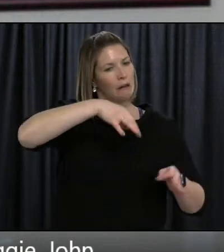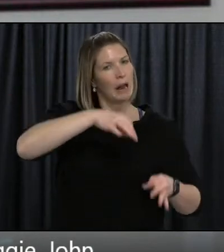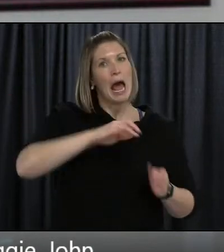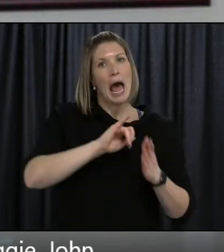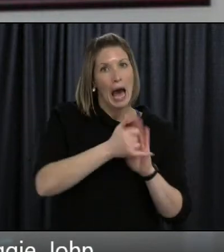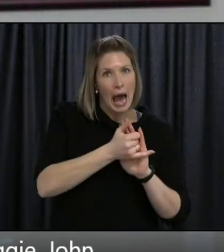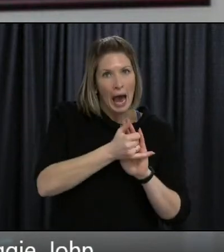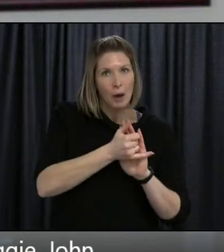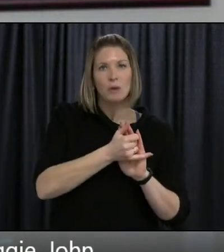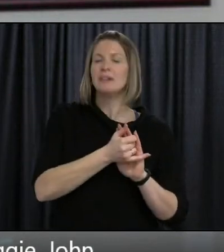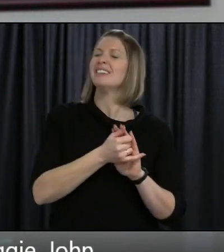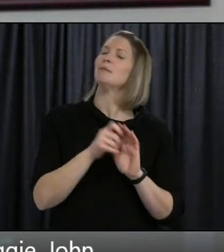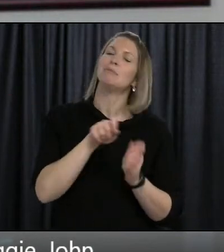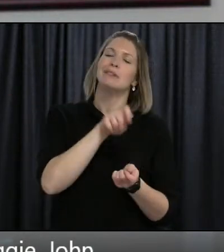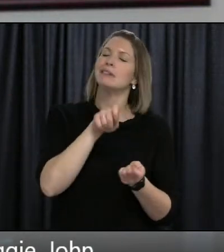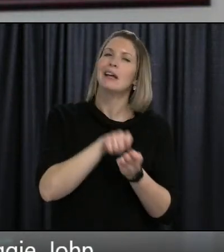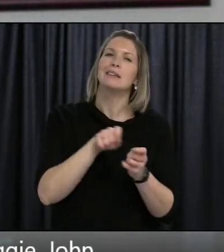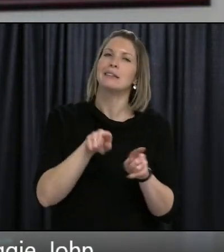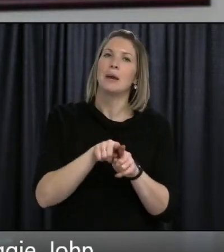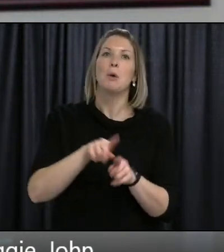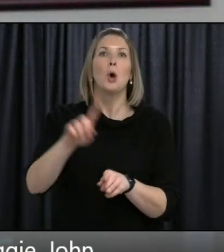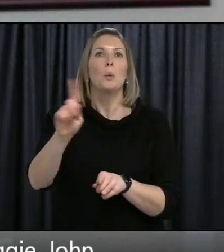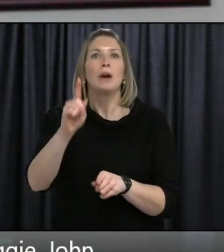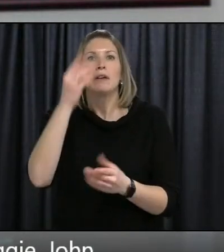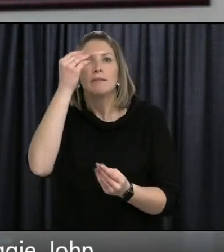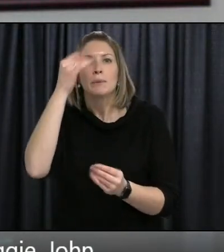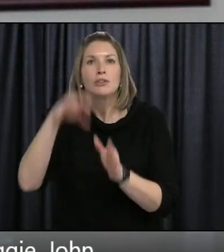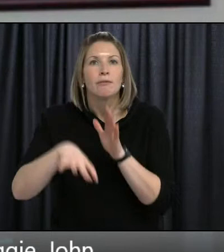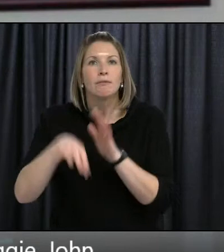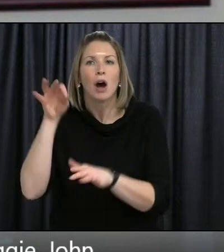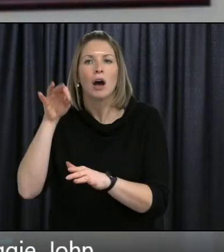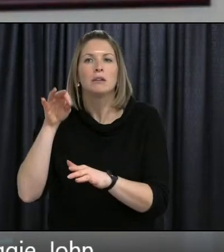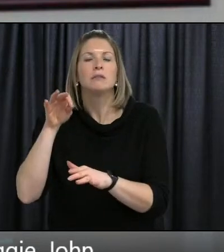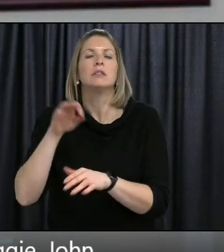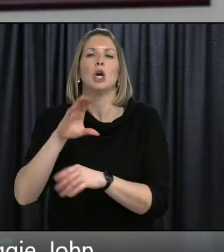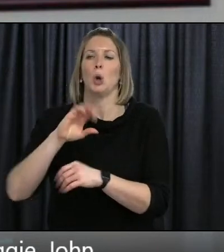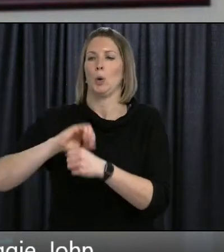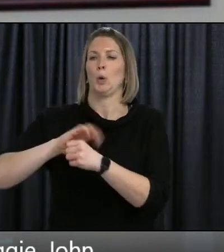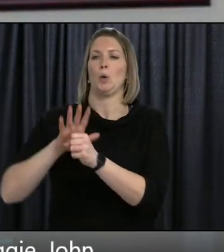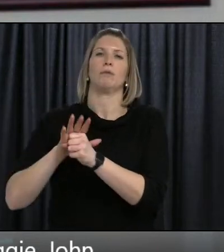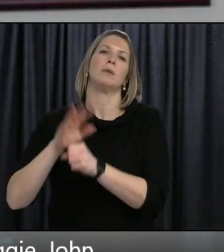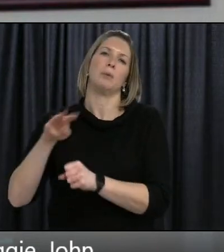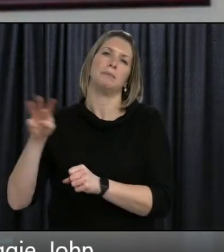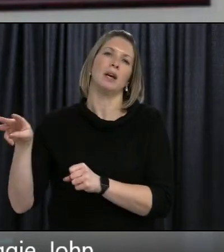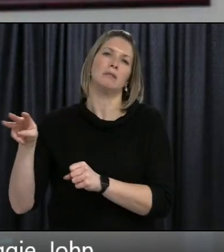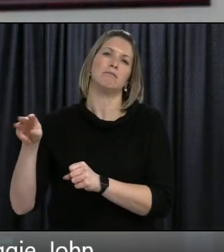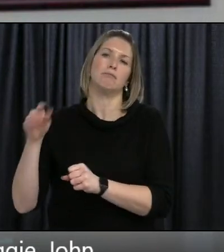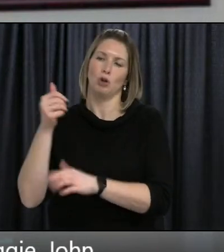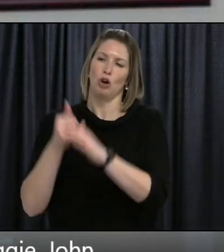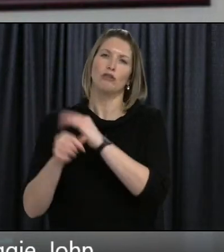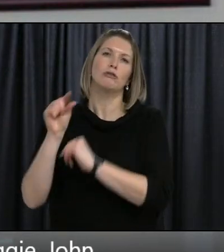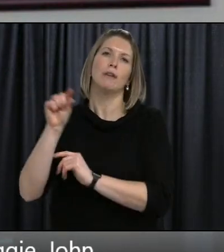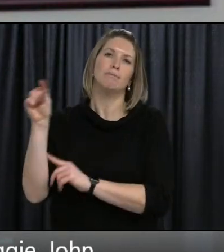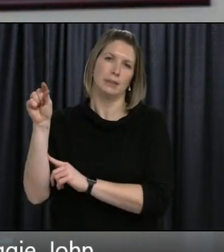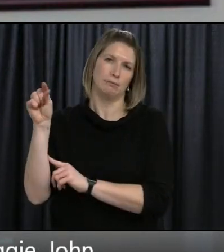COVID-19 website, which has all this up there for you to read in some detail.